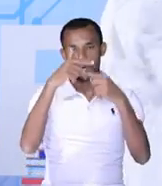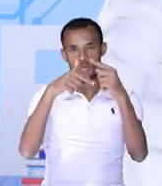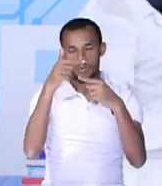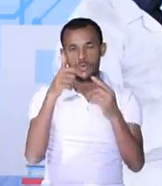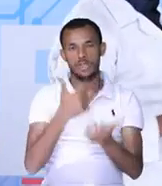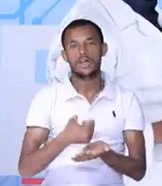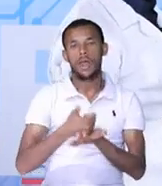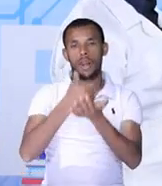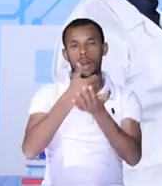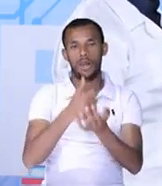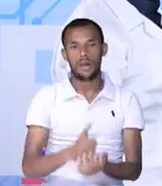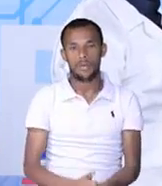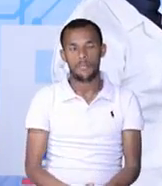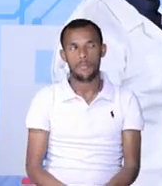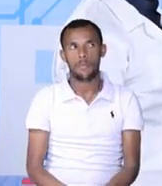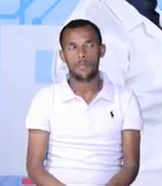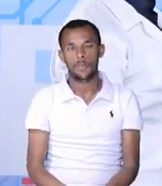guideline.